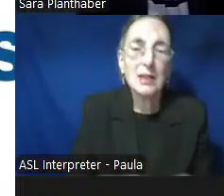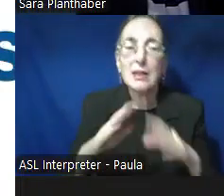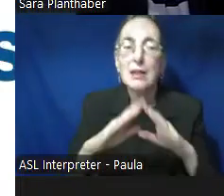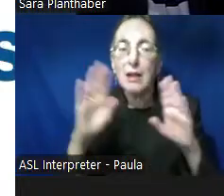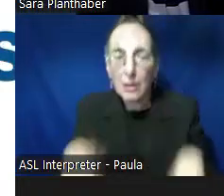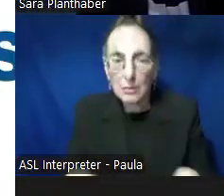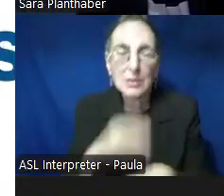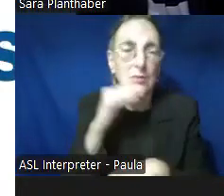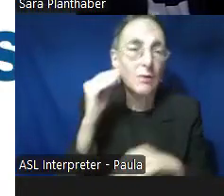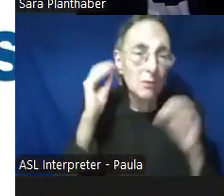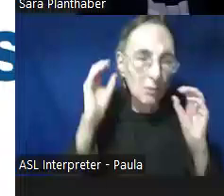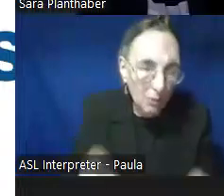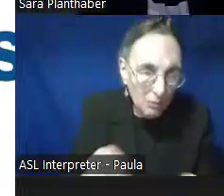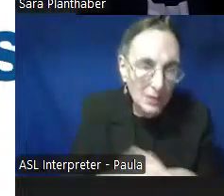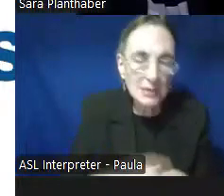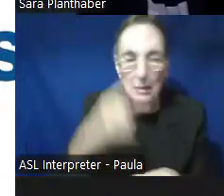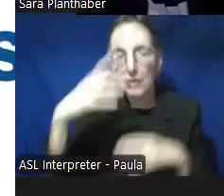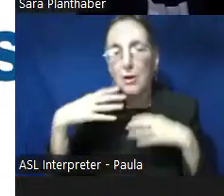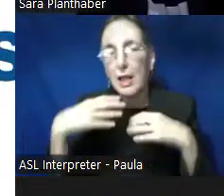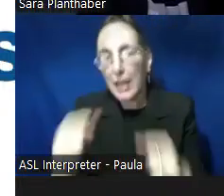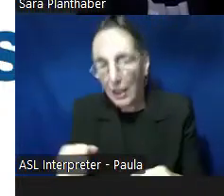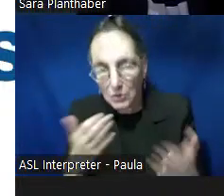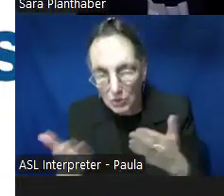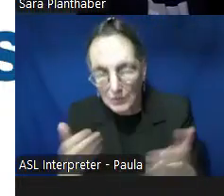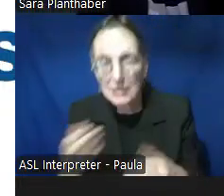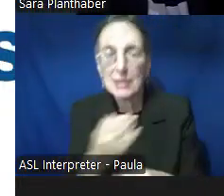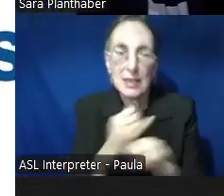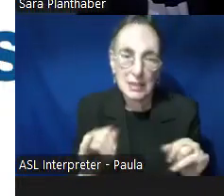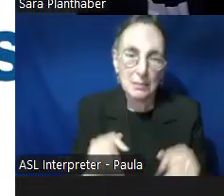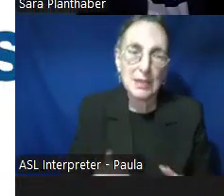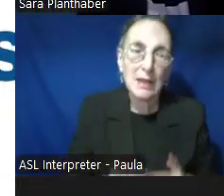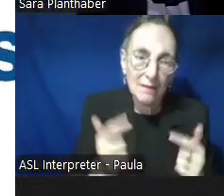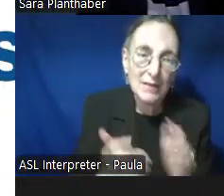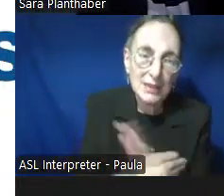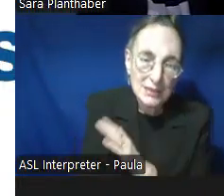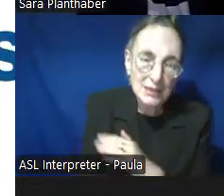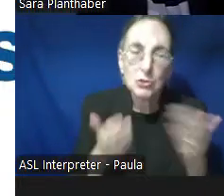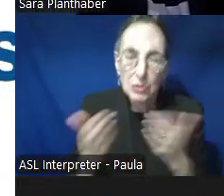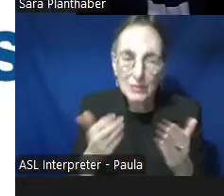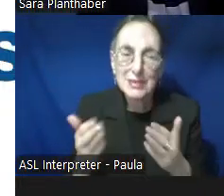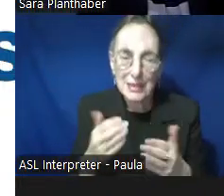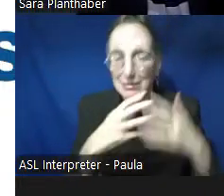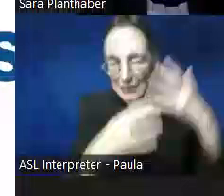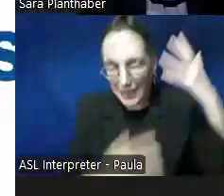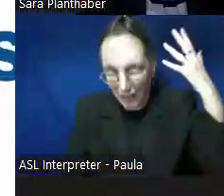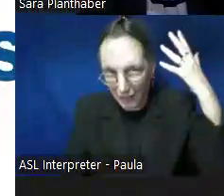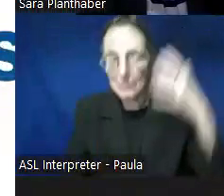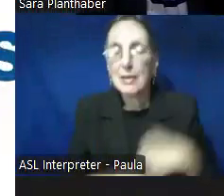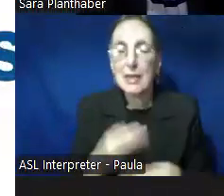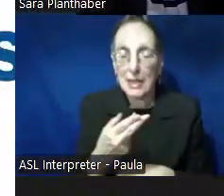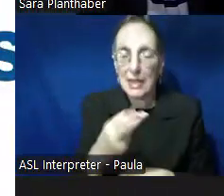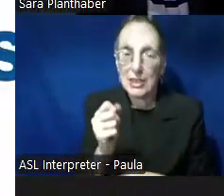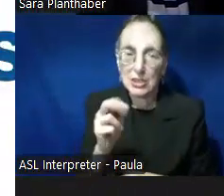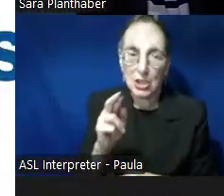healthcare and mental health services, independent living services, and other supportive services. The HSRC is part of an